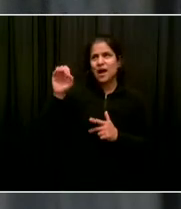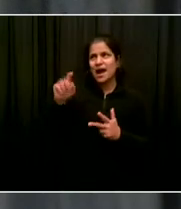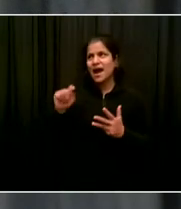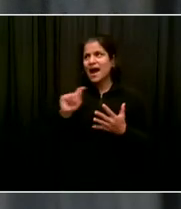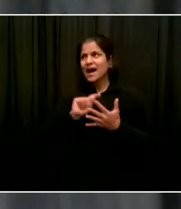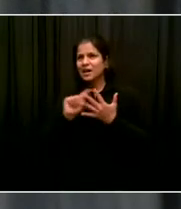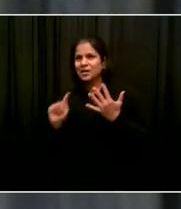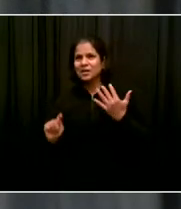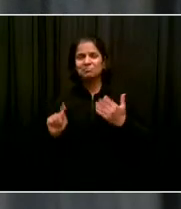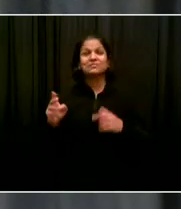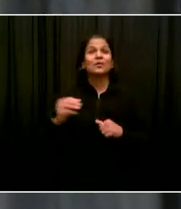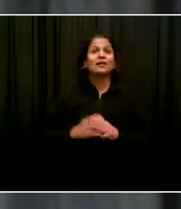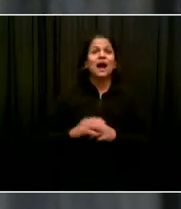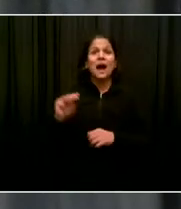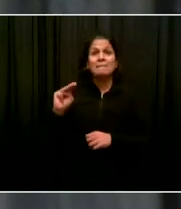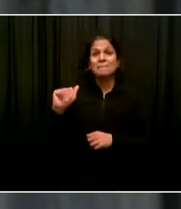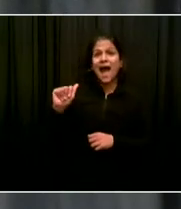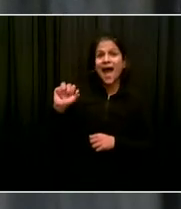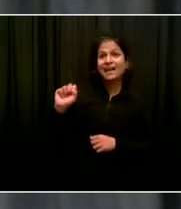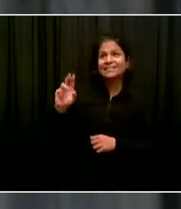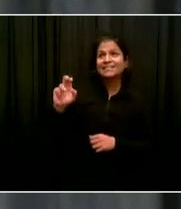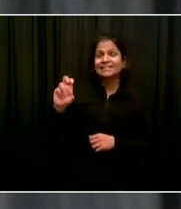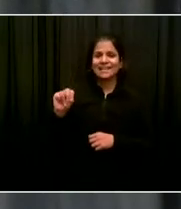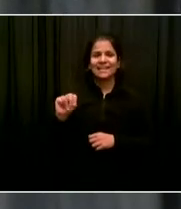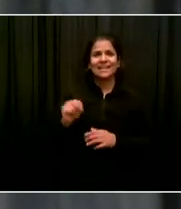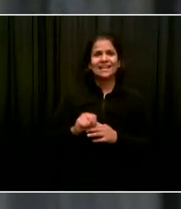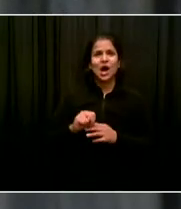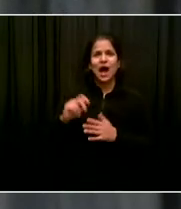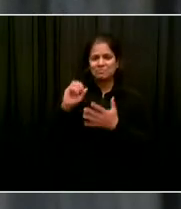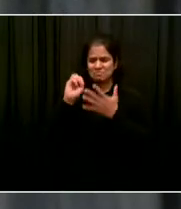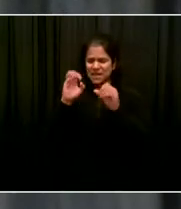Anthony Mason, you know, I mean,